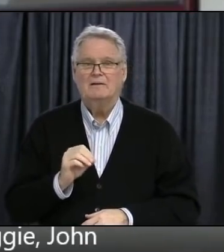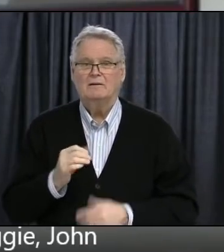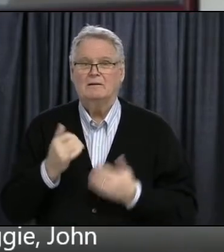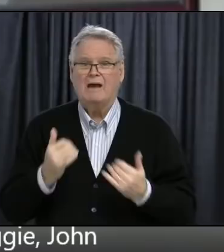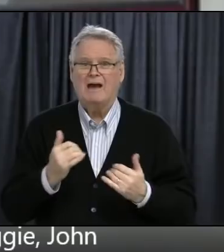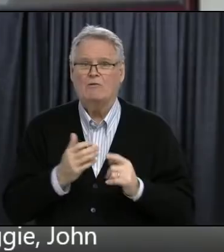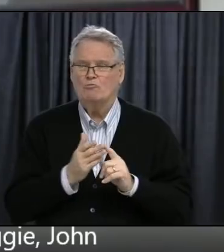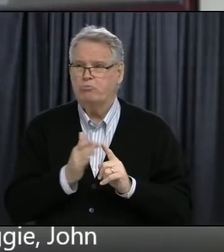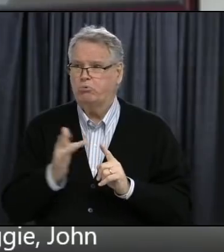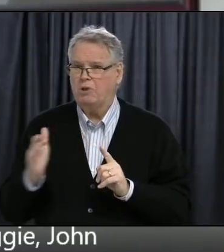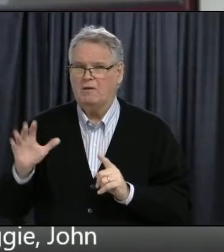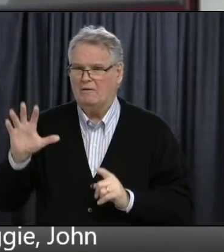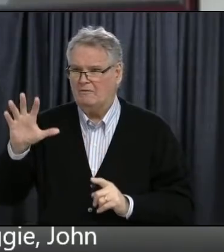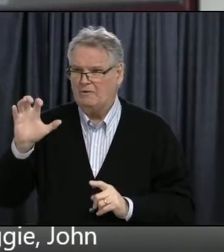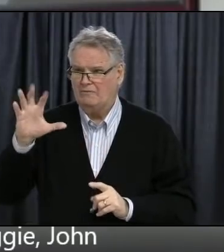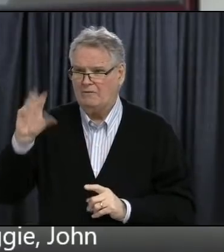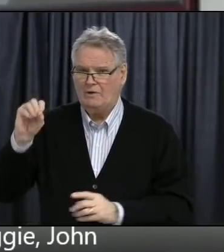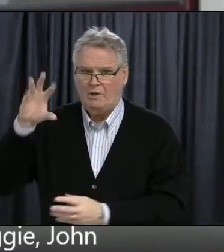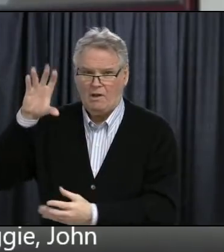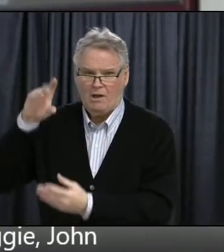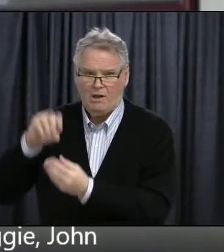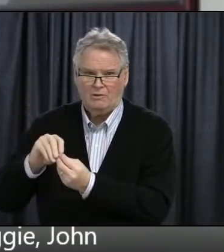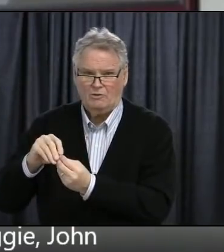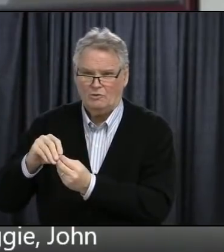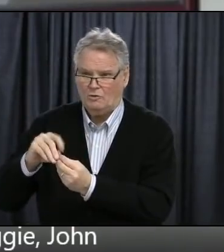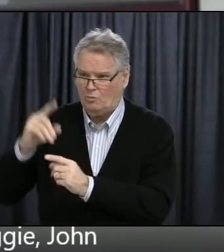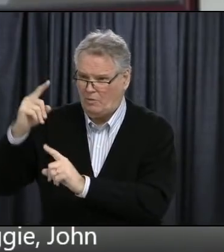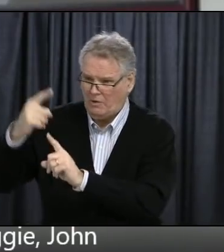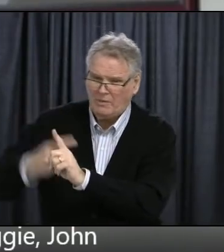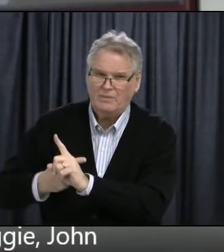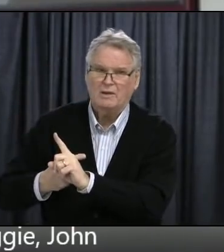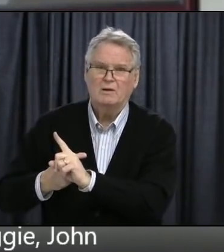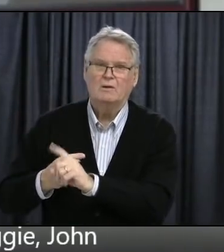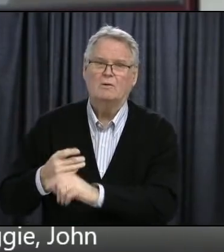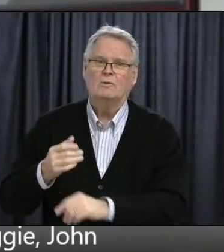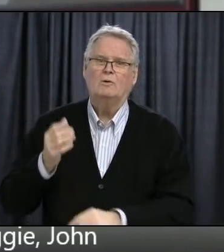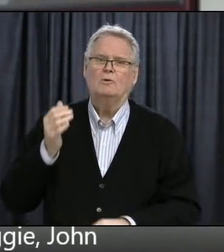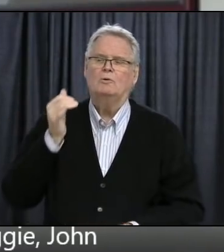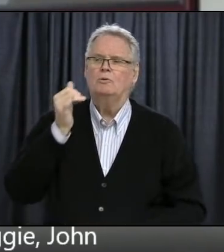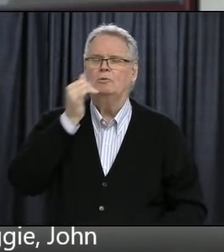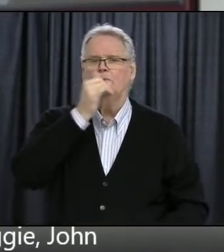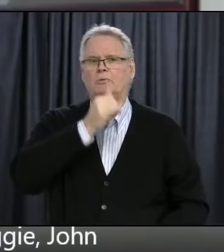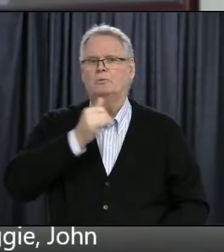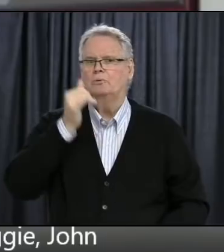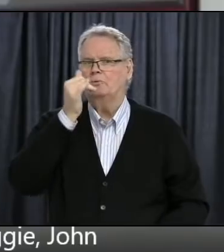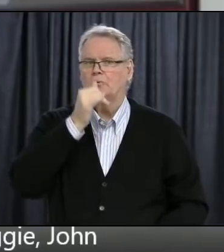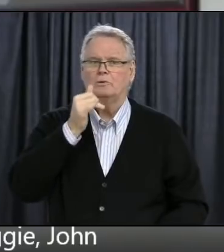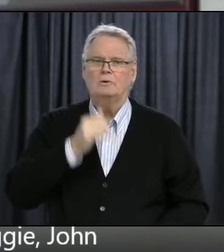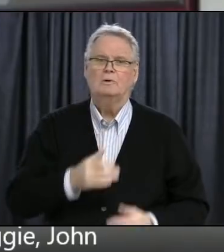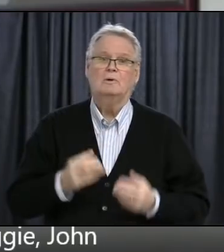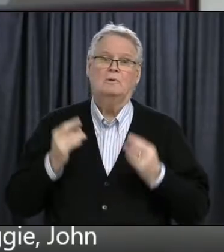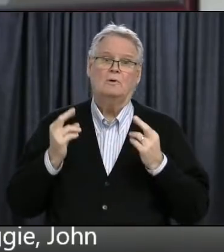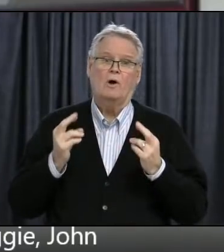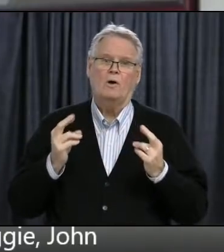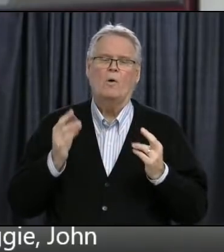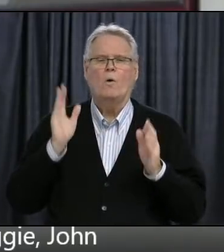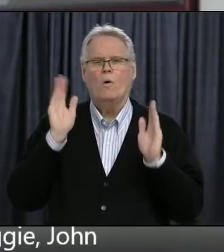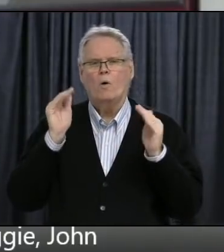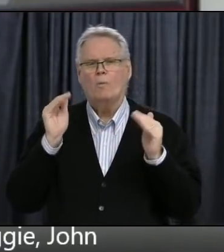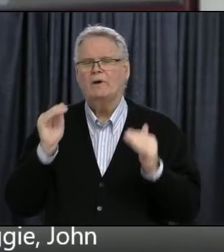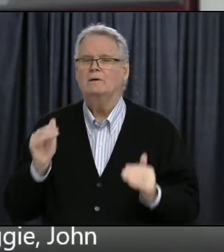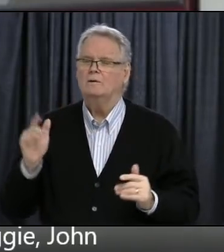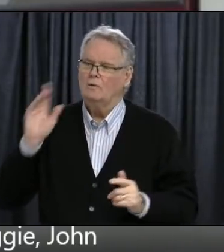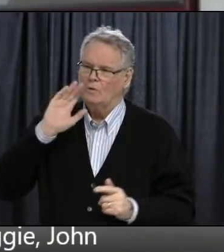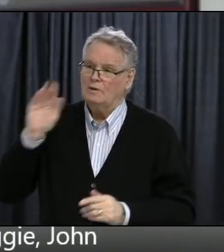less than 4 weeks, and we're heading back down, hopefully, towards 0 once again. We've seen variants